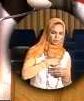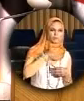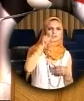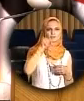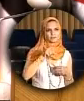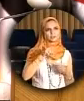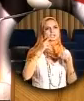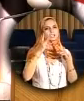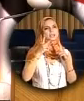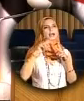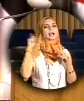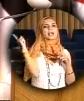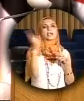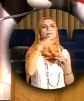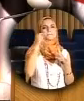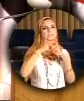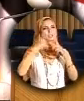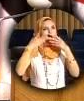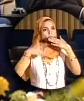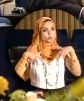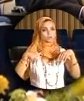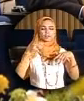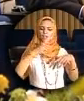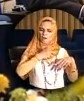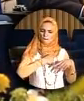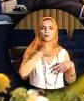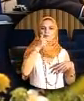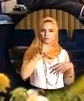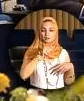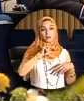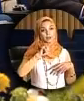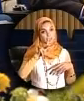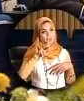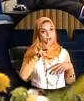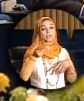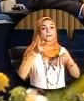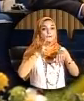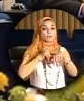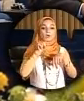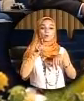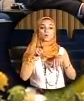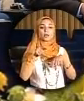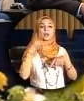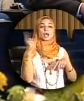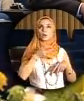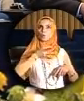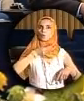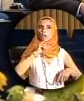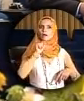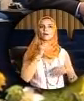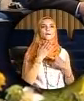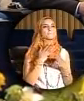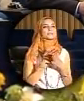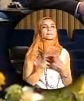promise, courage, endurance, special joys, and remarkable success stories. And I would just like